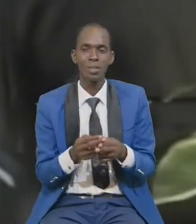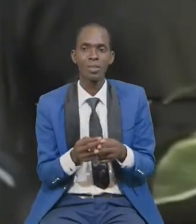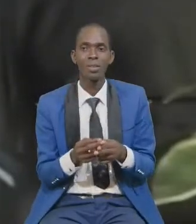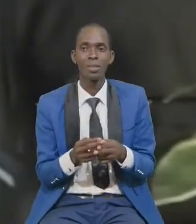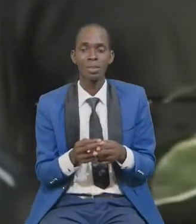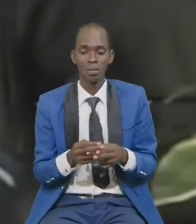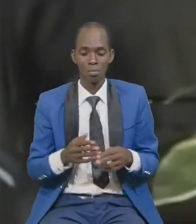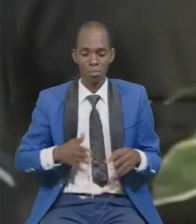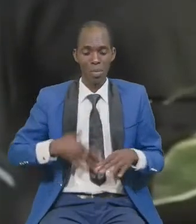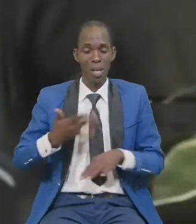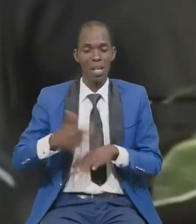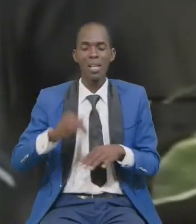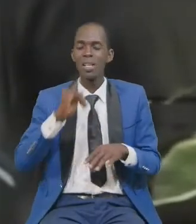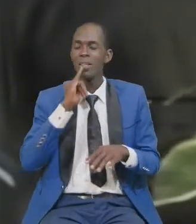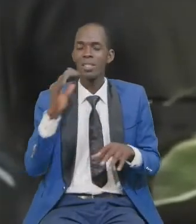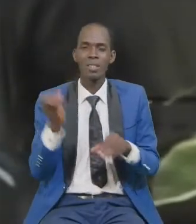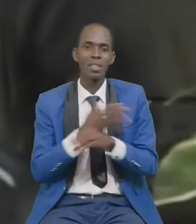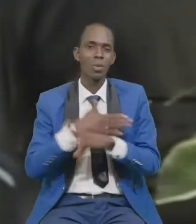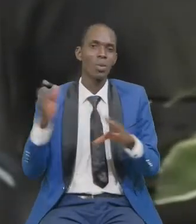Barrenness is gone.